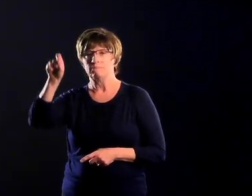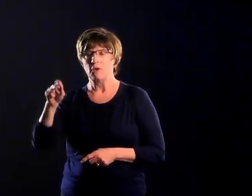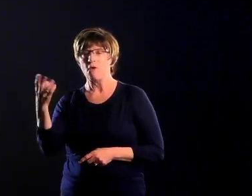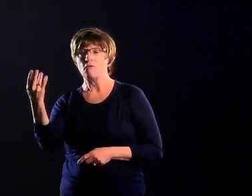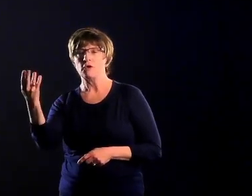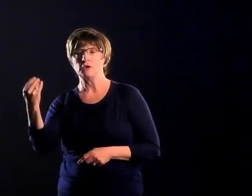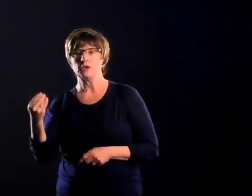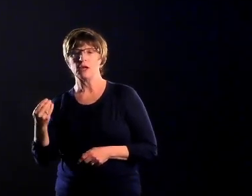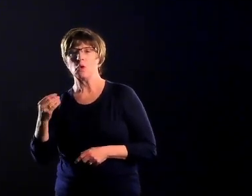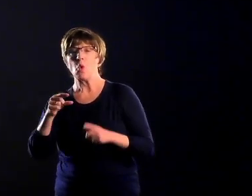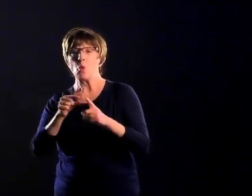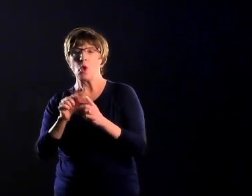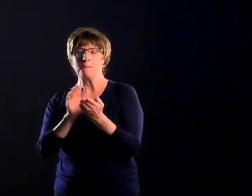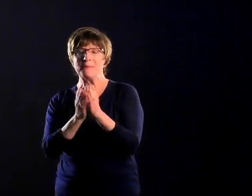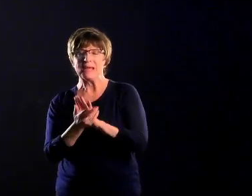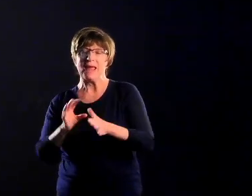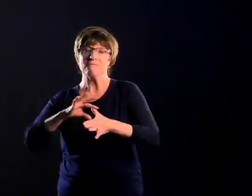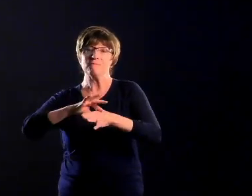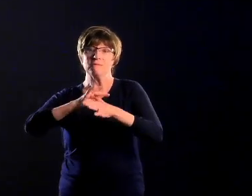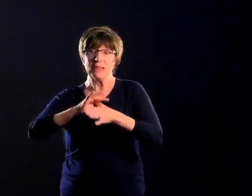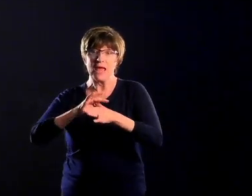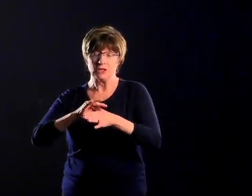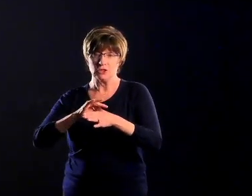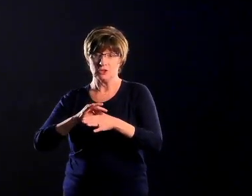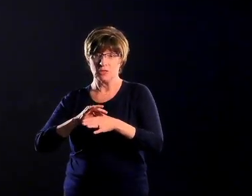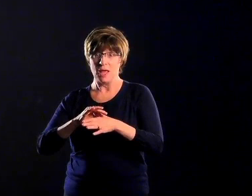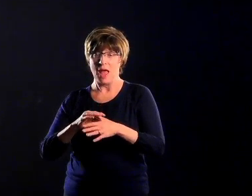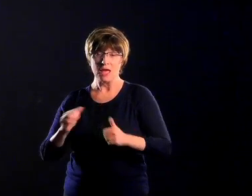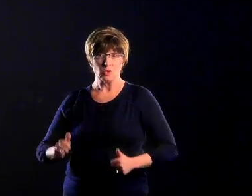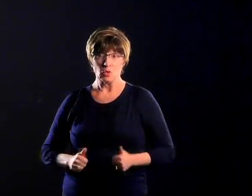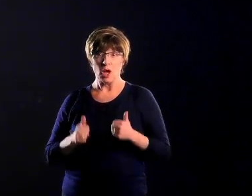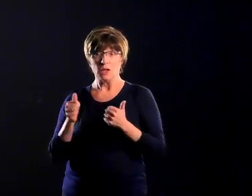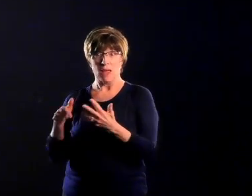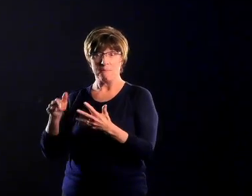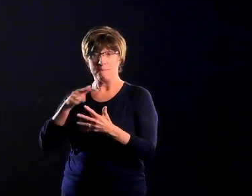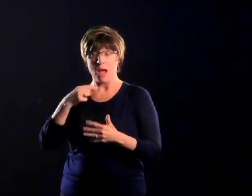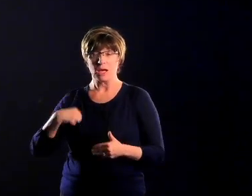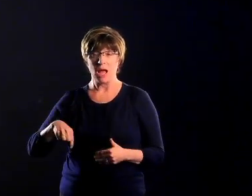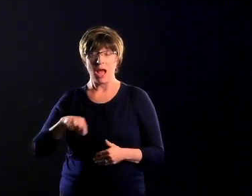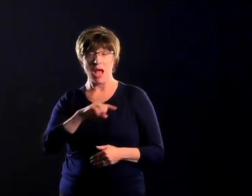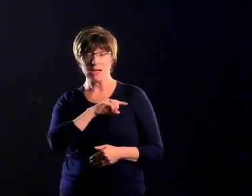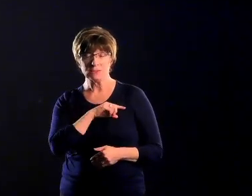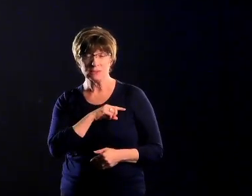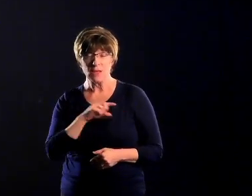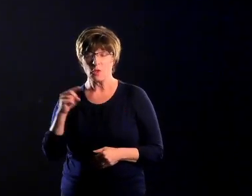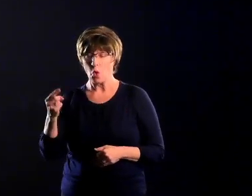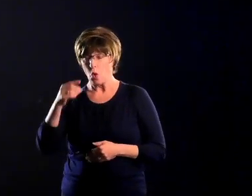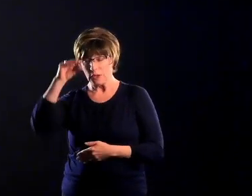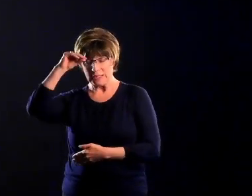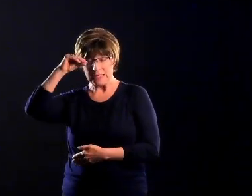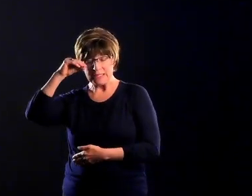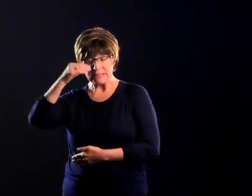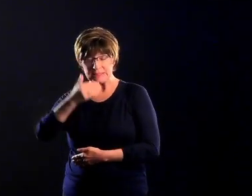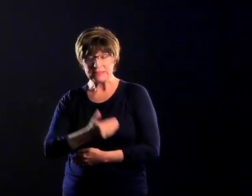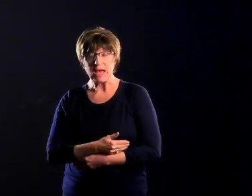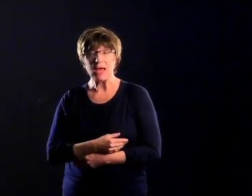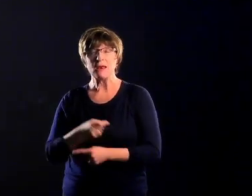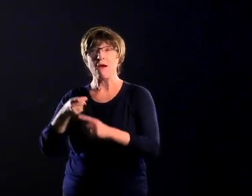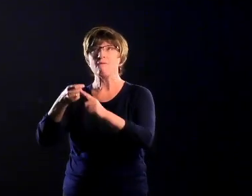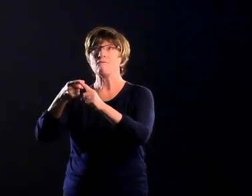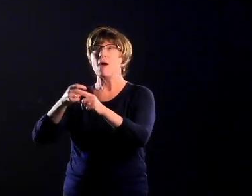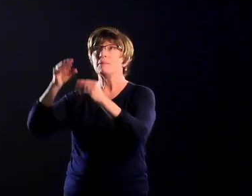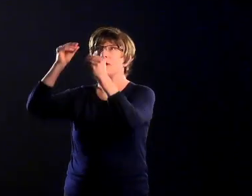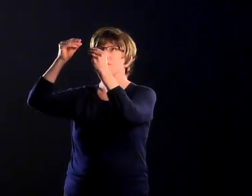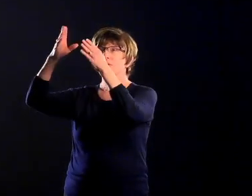his dwelling among us. And we have seen his glory, the glory of the one and only Son who came from the Father, full of